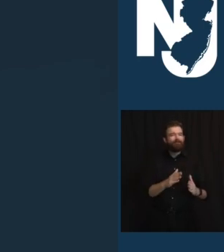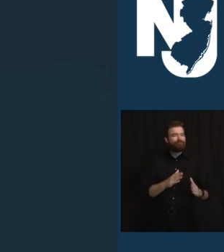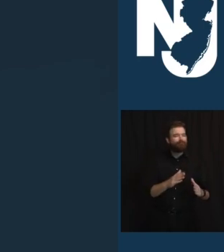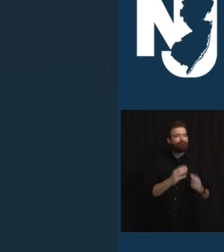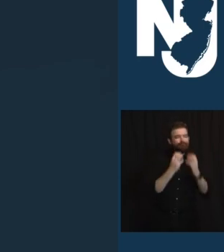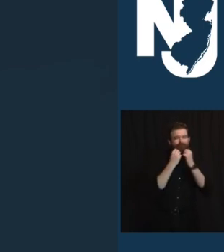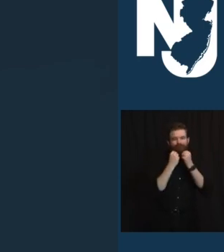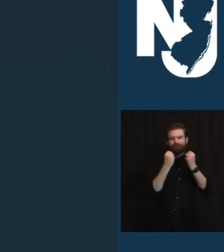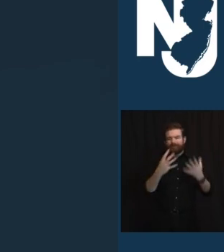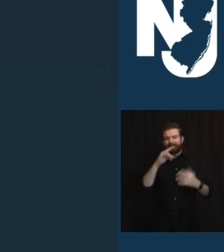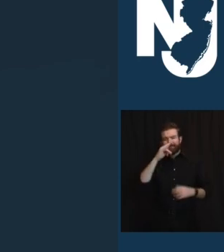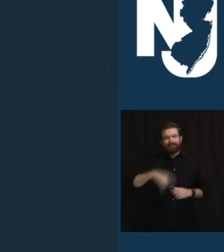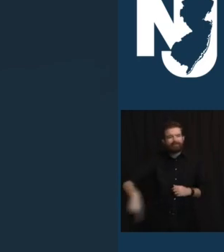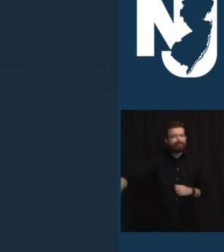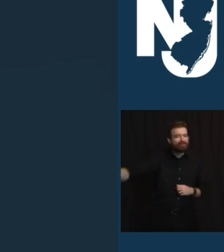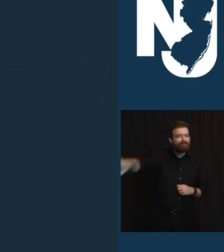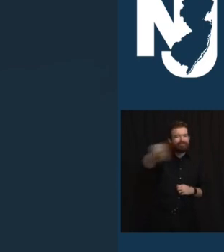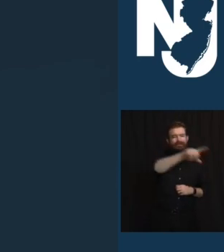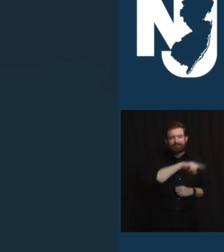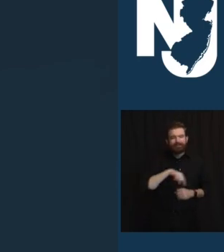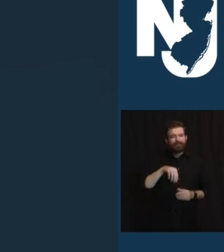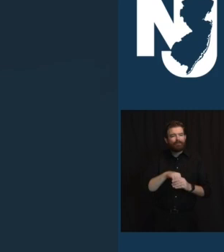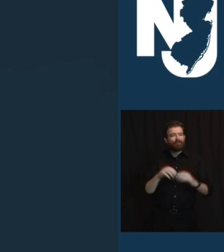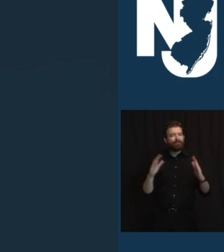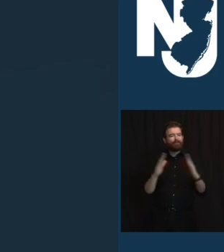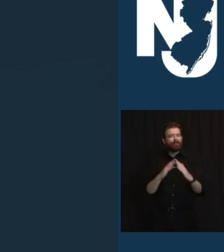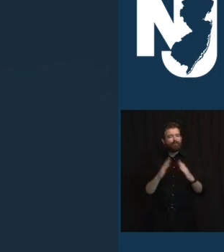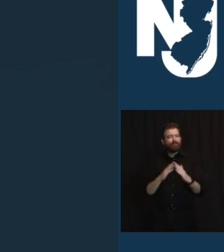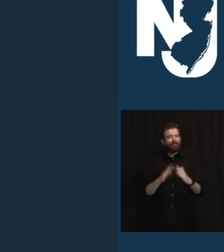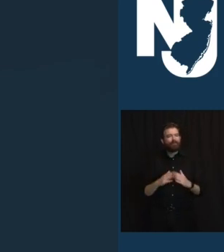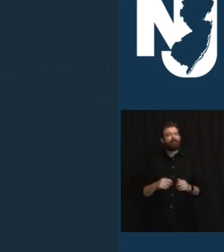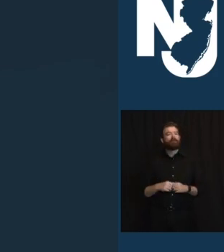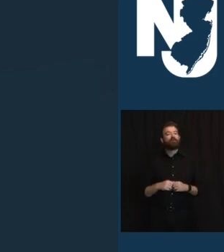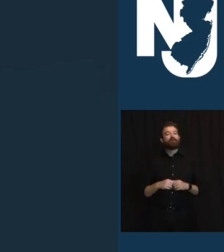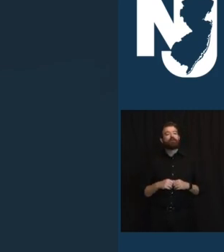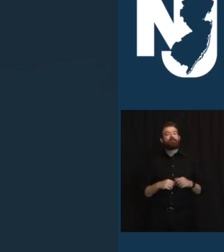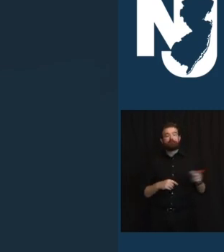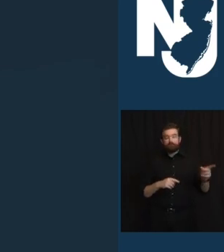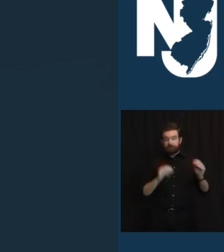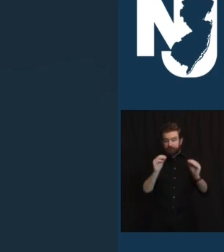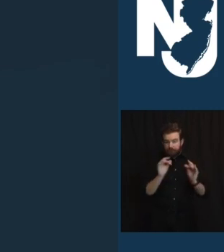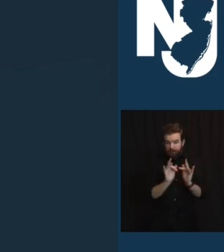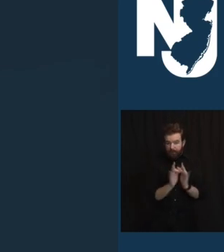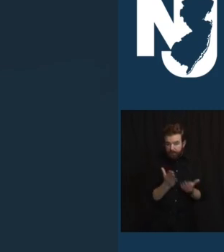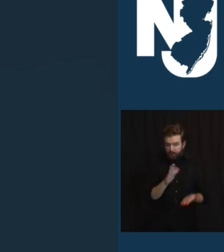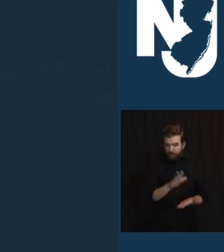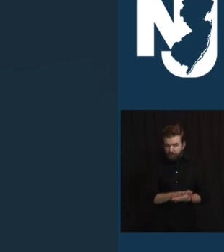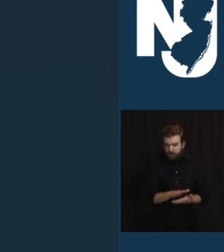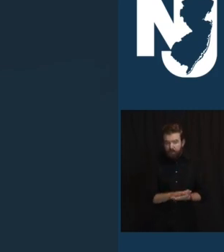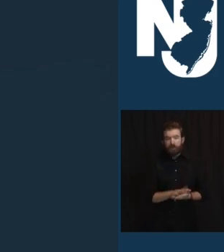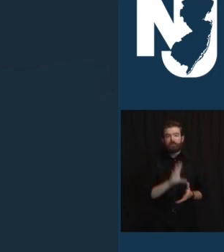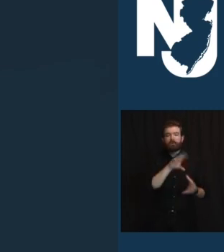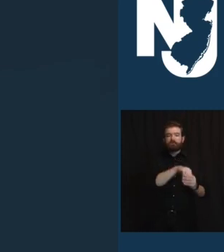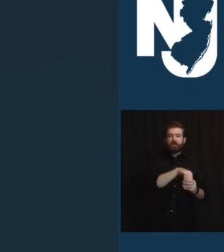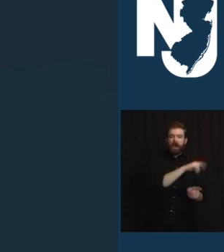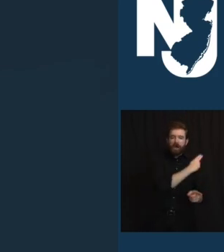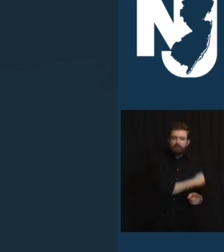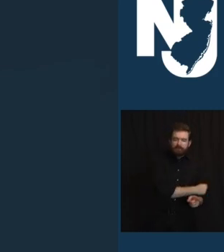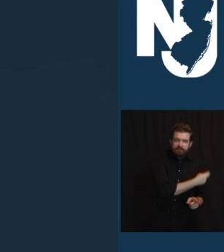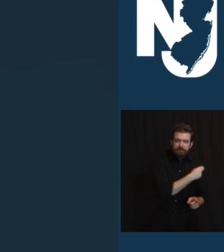Specialized Hospital, taught Bible school. She was a docent at the Miller Corey House Museum.